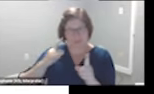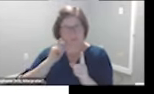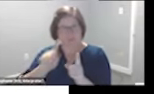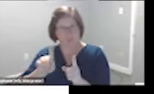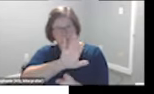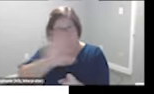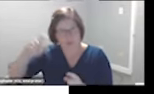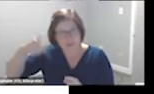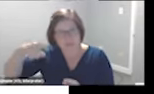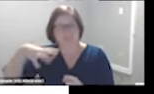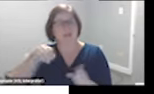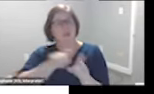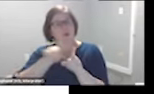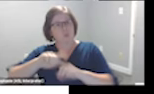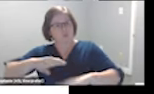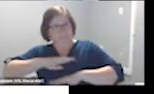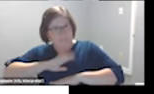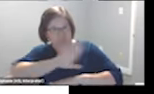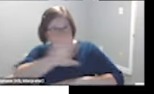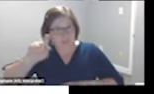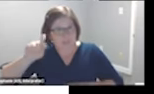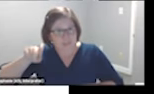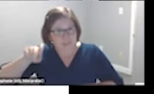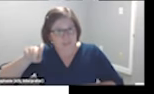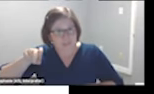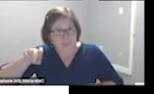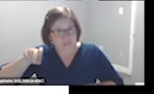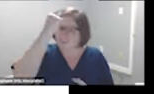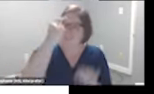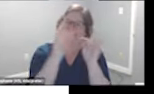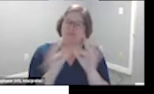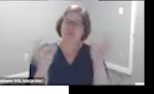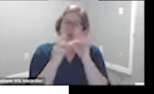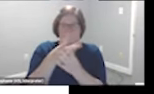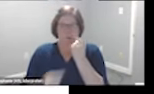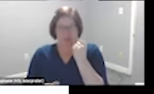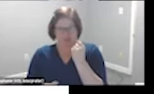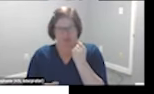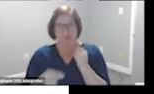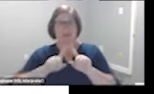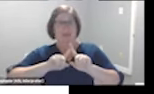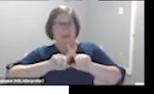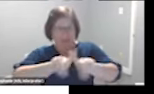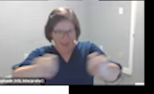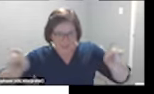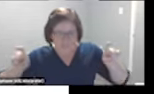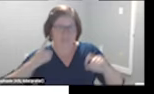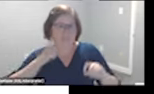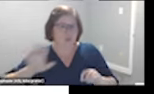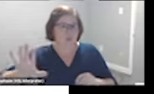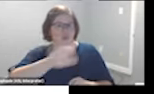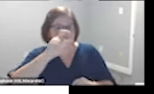them? It's important that you do both, ask for needs and then take on any responsibility, including any